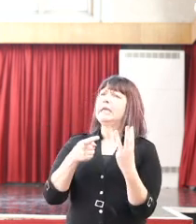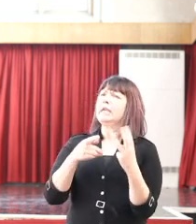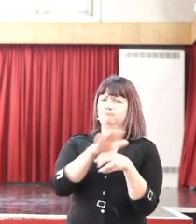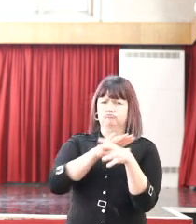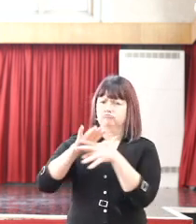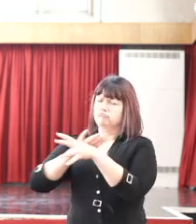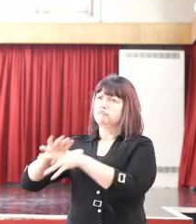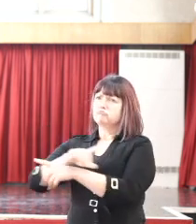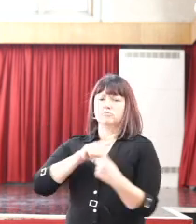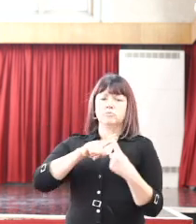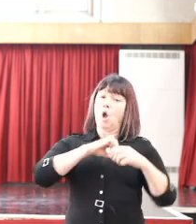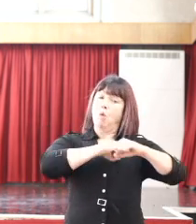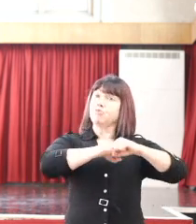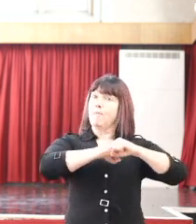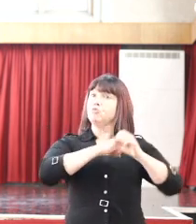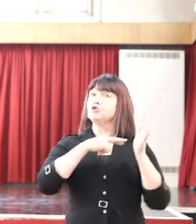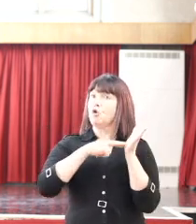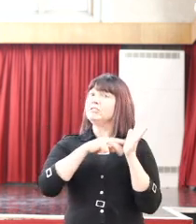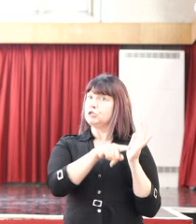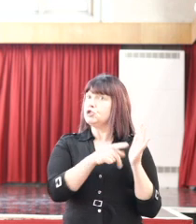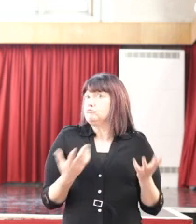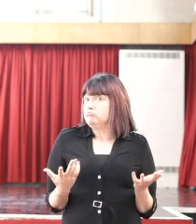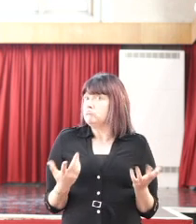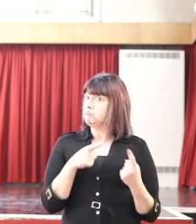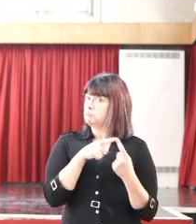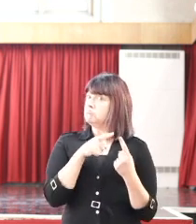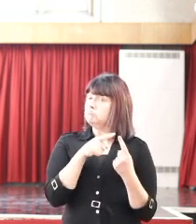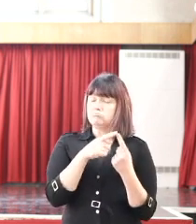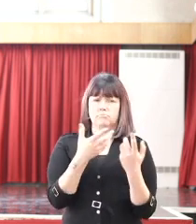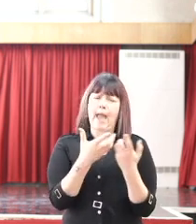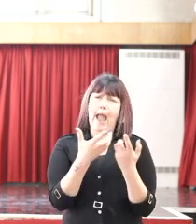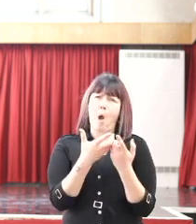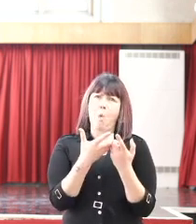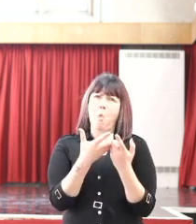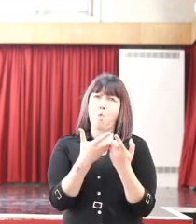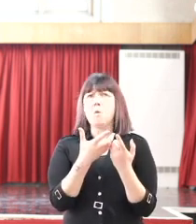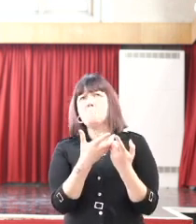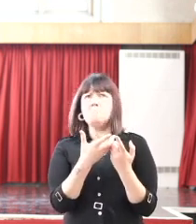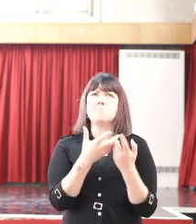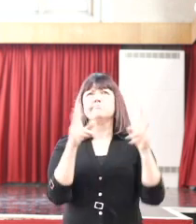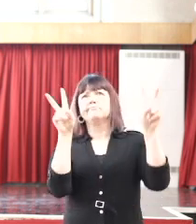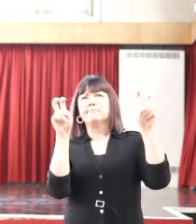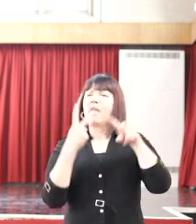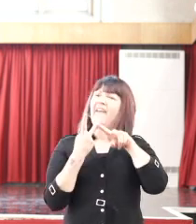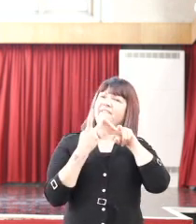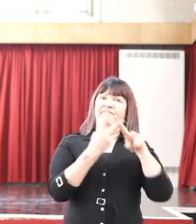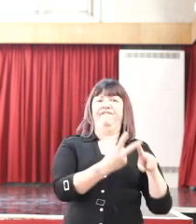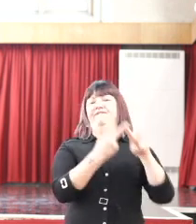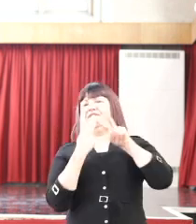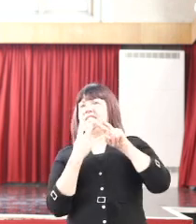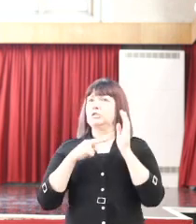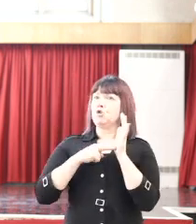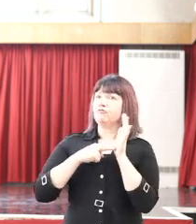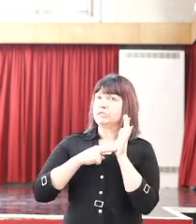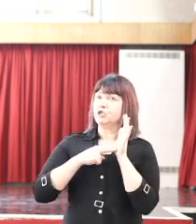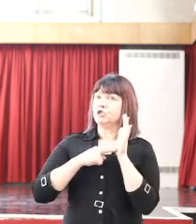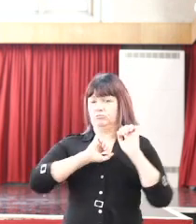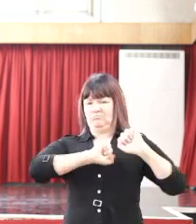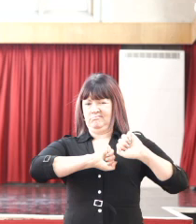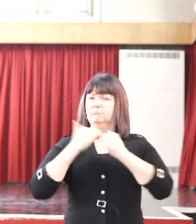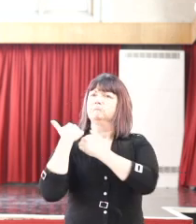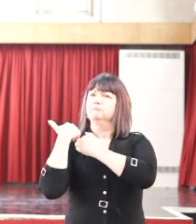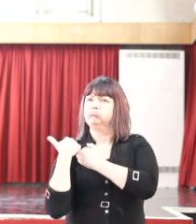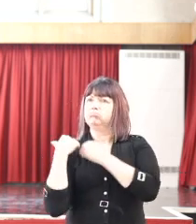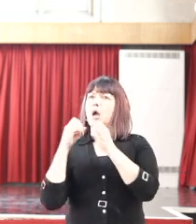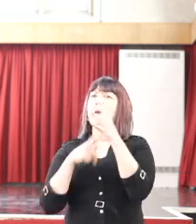Norwich, and we do that through several of our different channels, the main one being Visit Norwich, which the BID runs. And